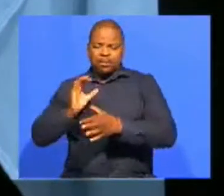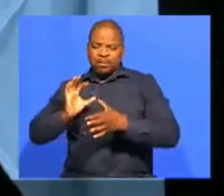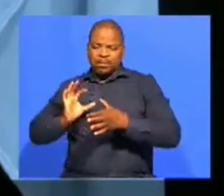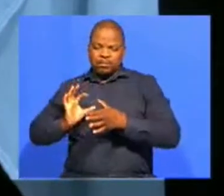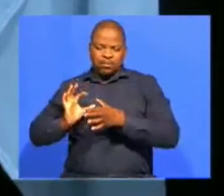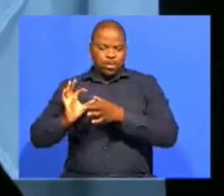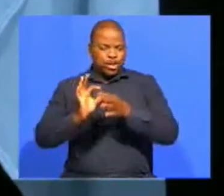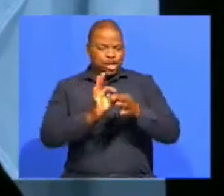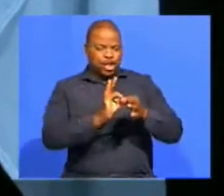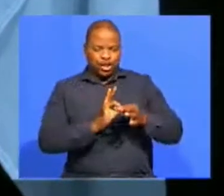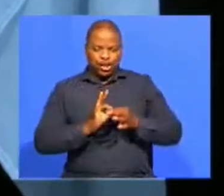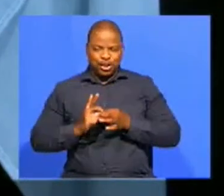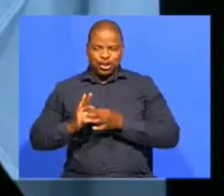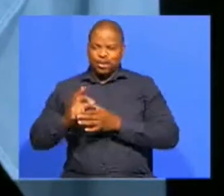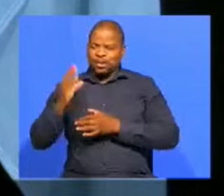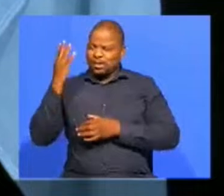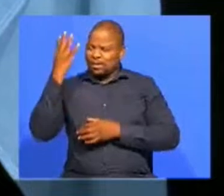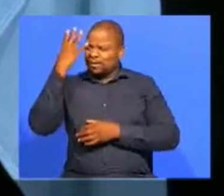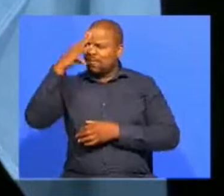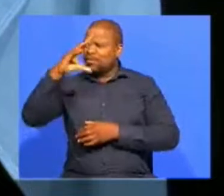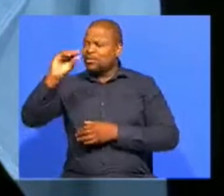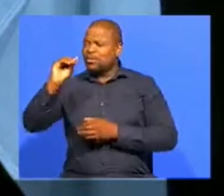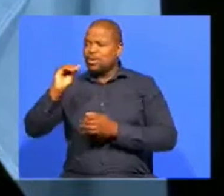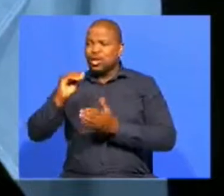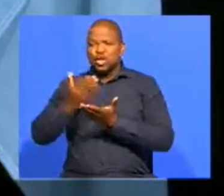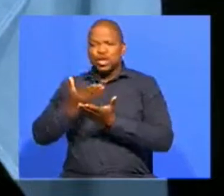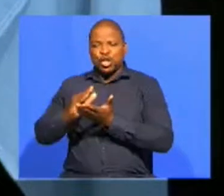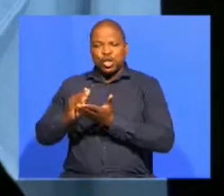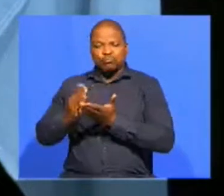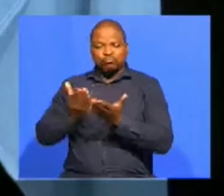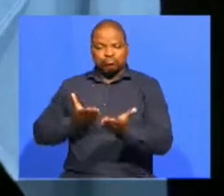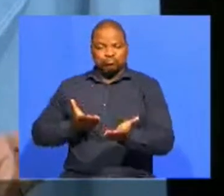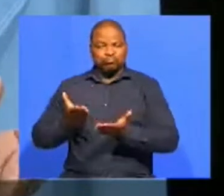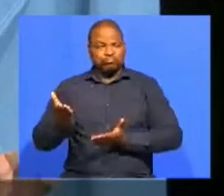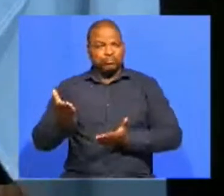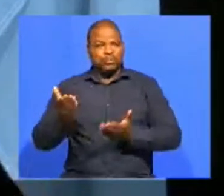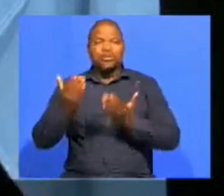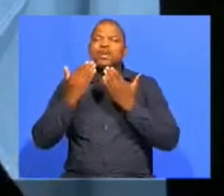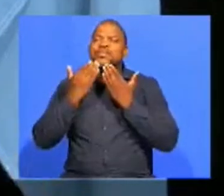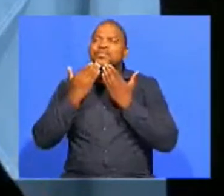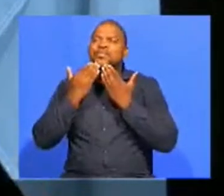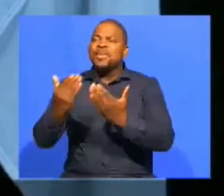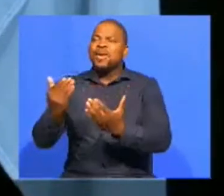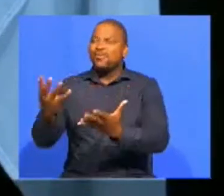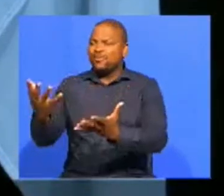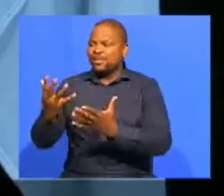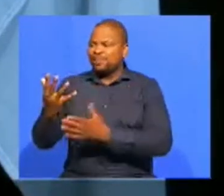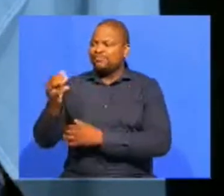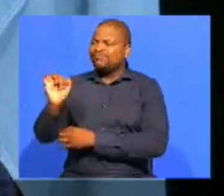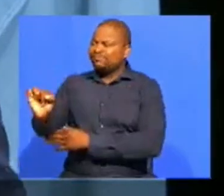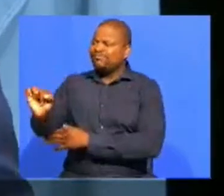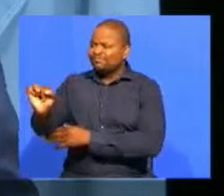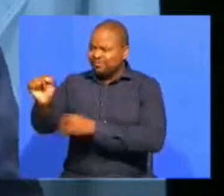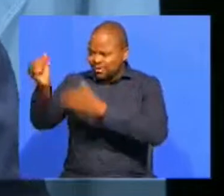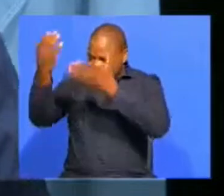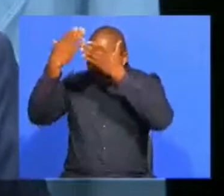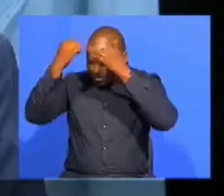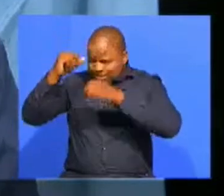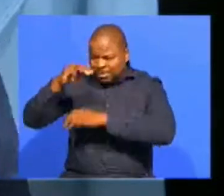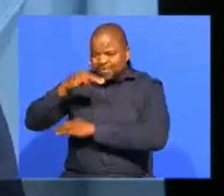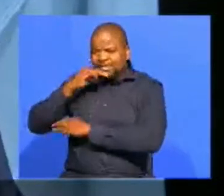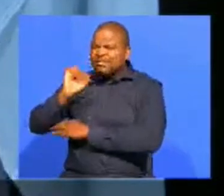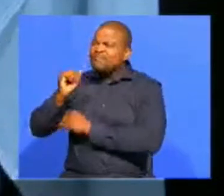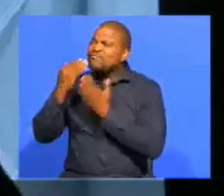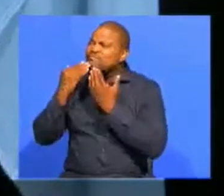connection and the beauty of exchange. I want to thank His Excellency, Dr.